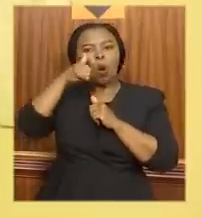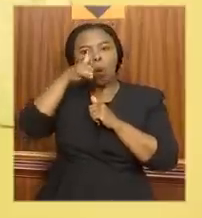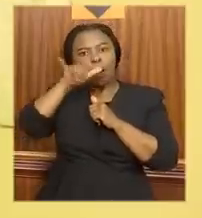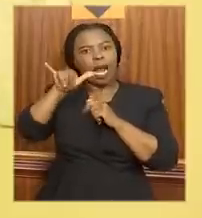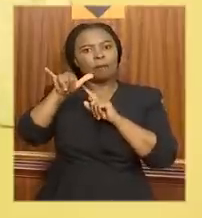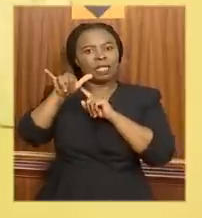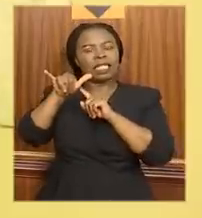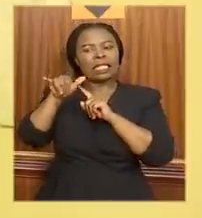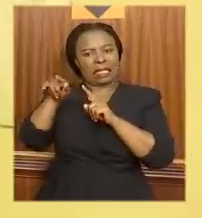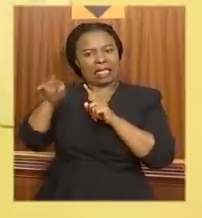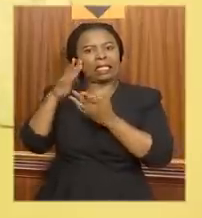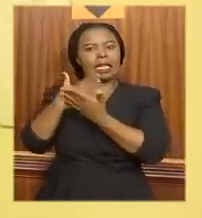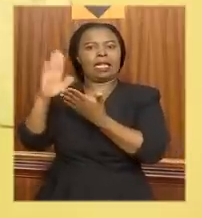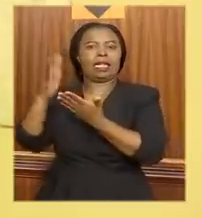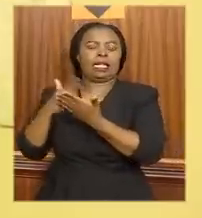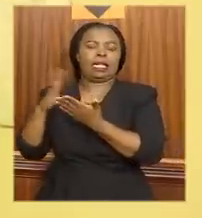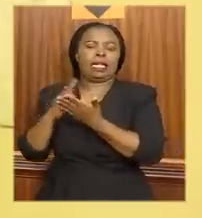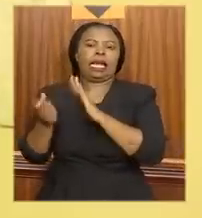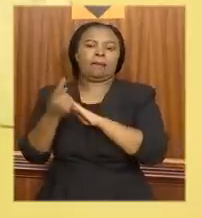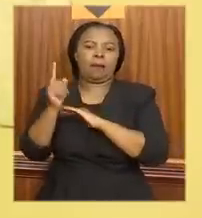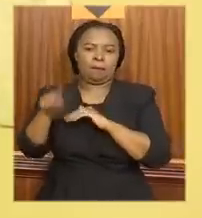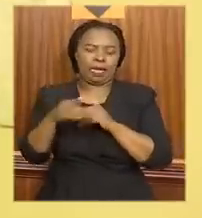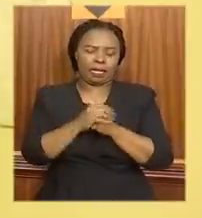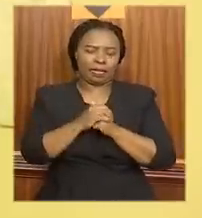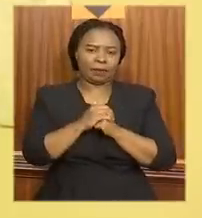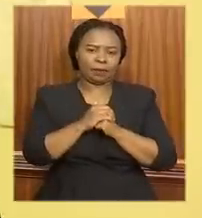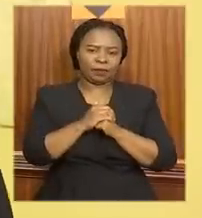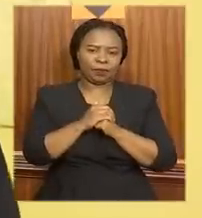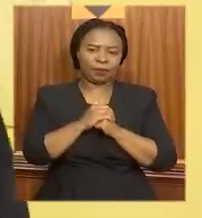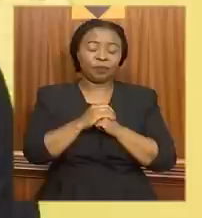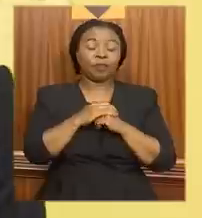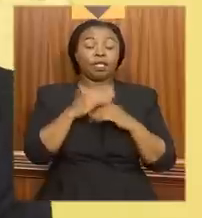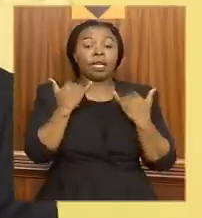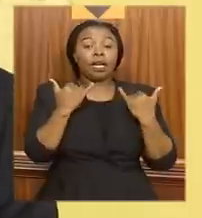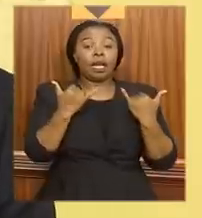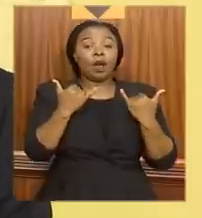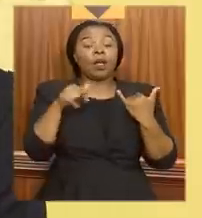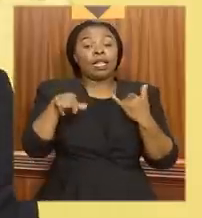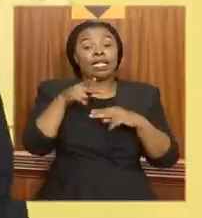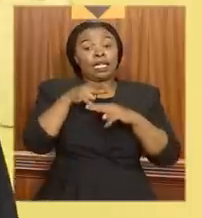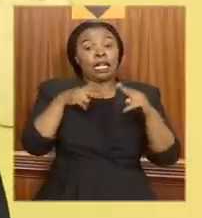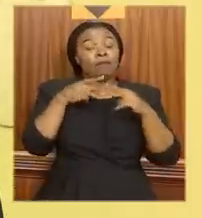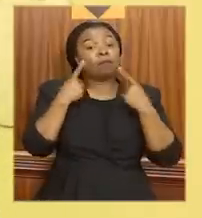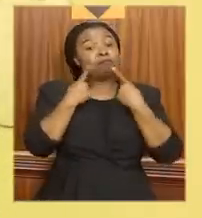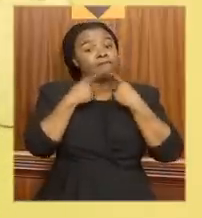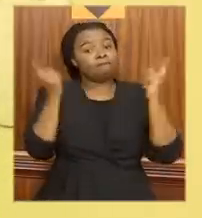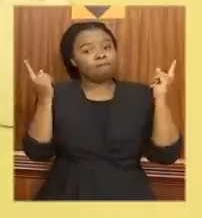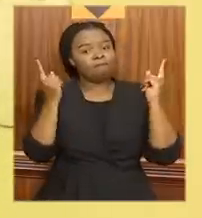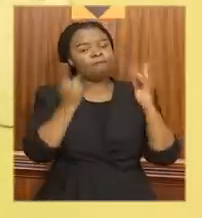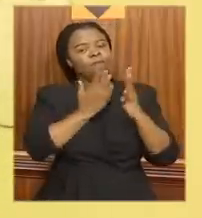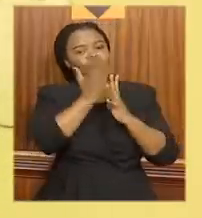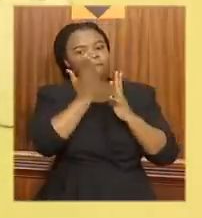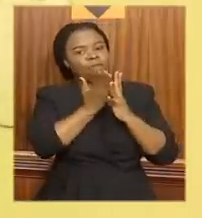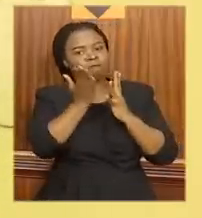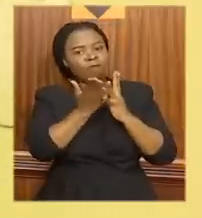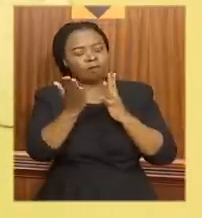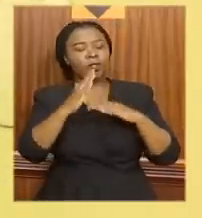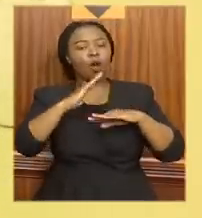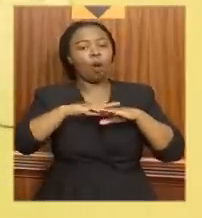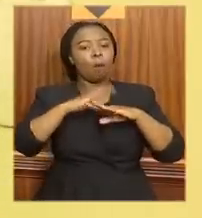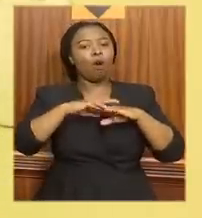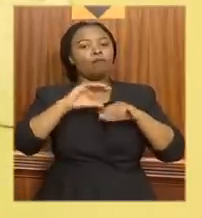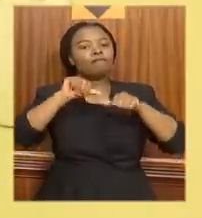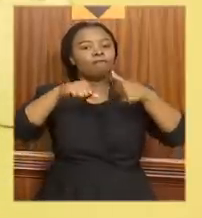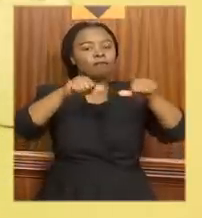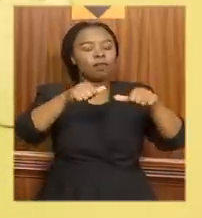told about. The measures that we are announcing this evening, together with the steps we have